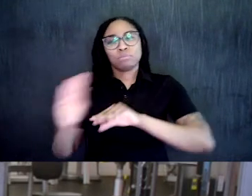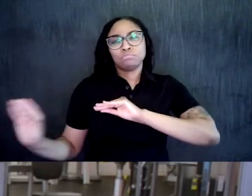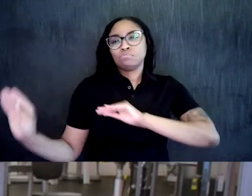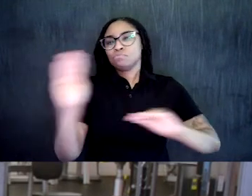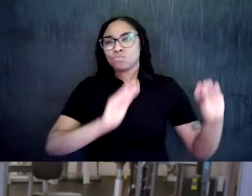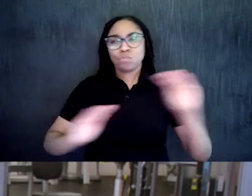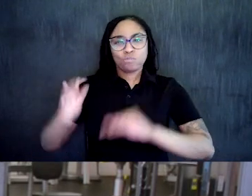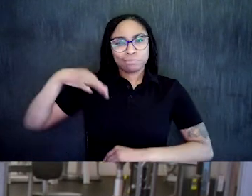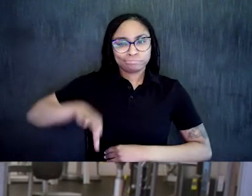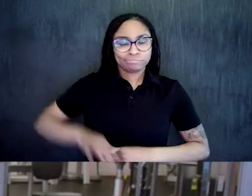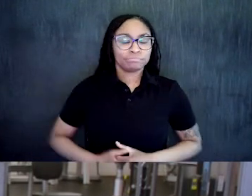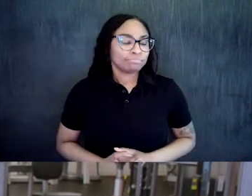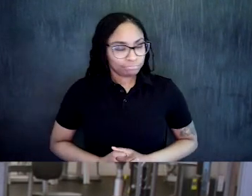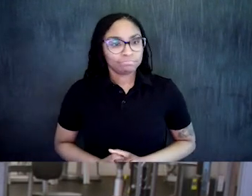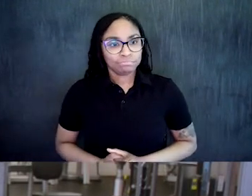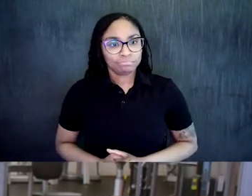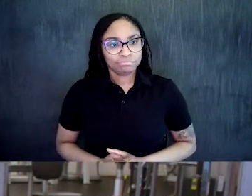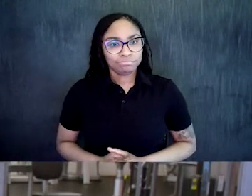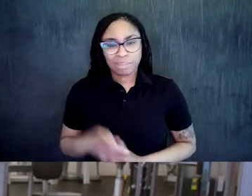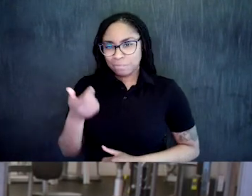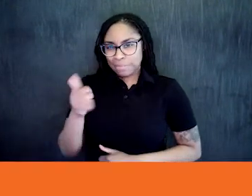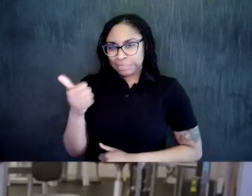And relax. Very nice.